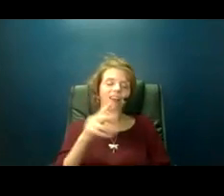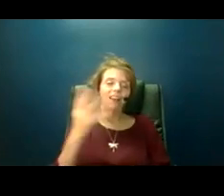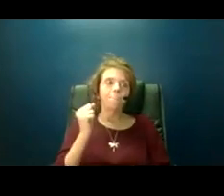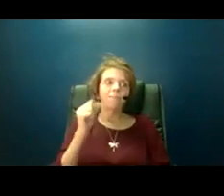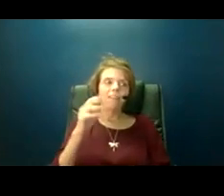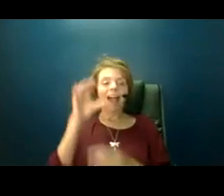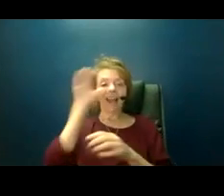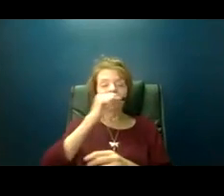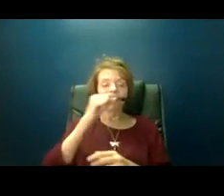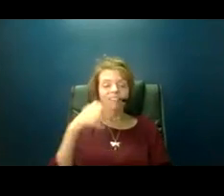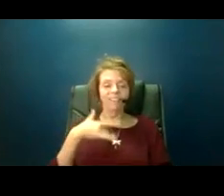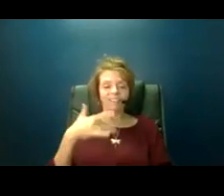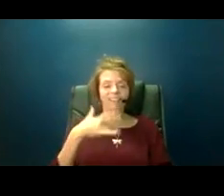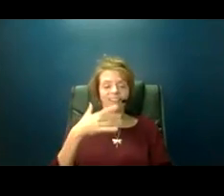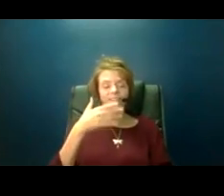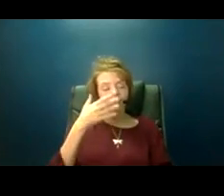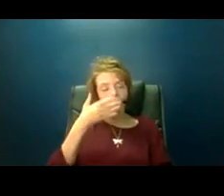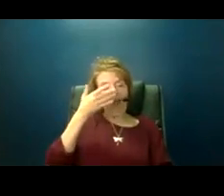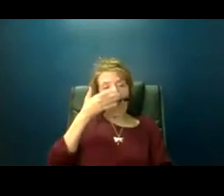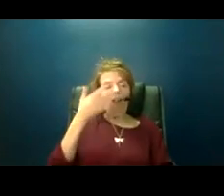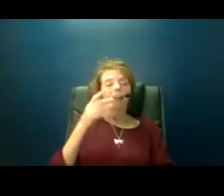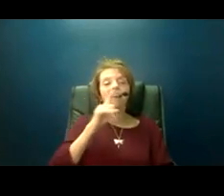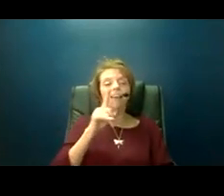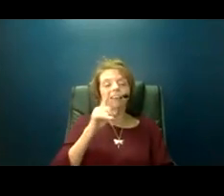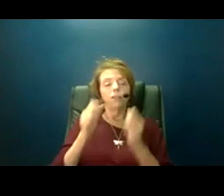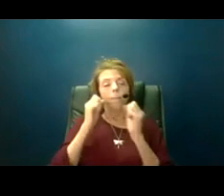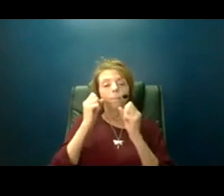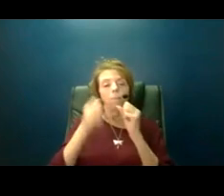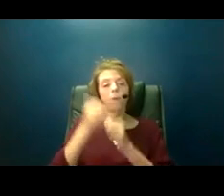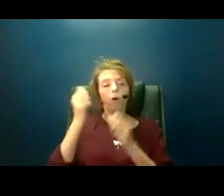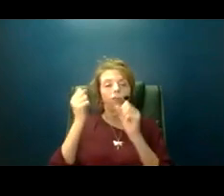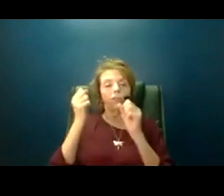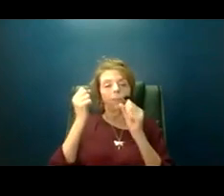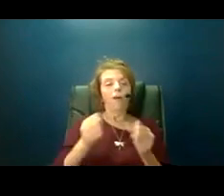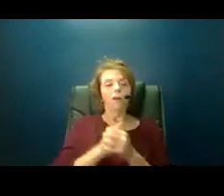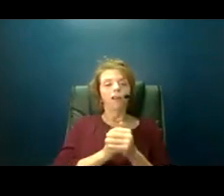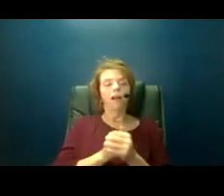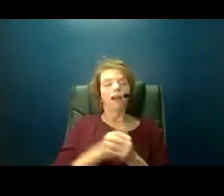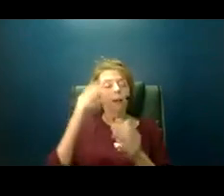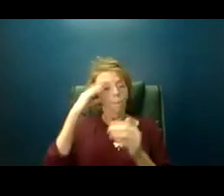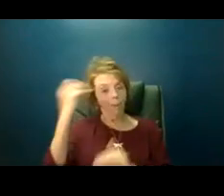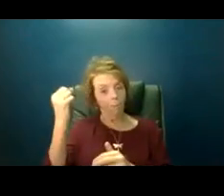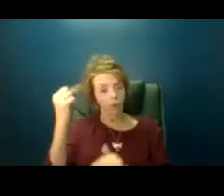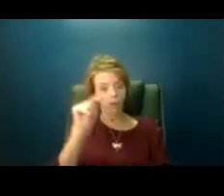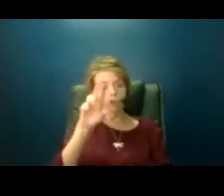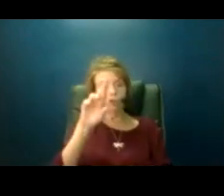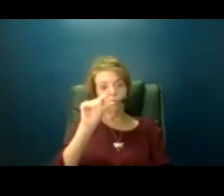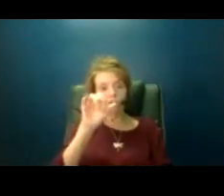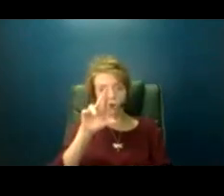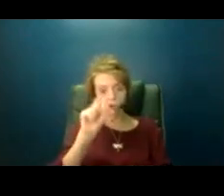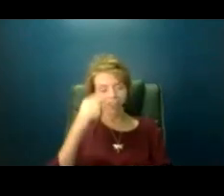I guess the sense of smell is the most powerful, one of the most powerful memory triggers, I believe.